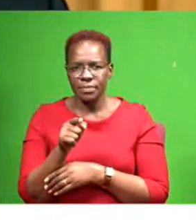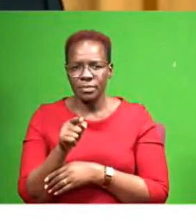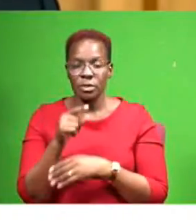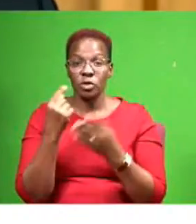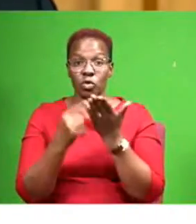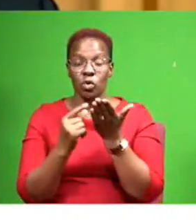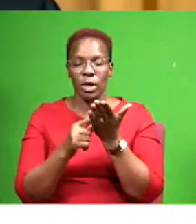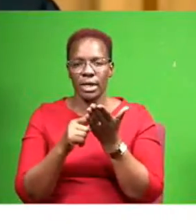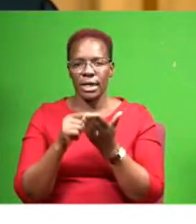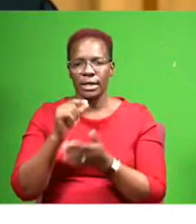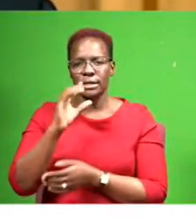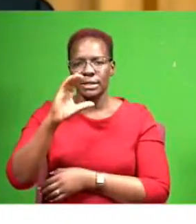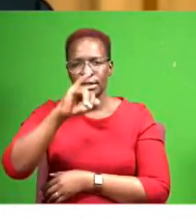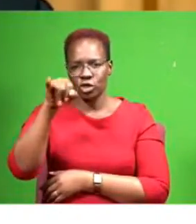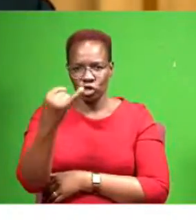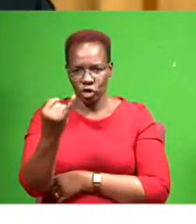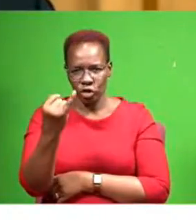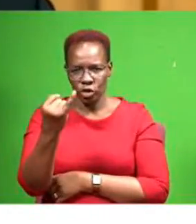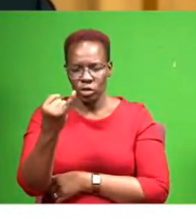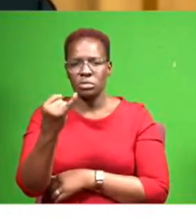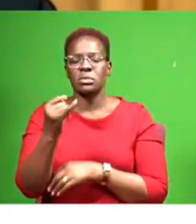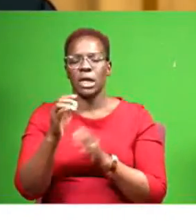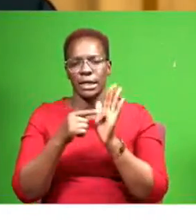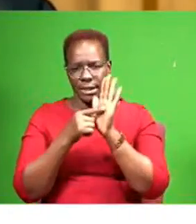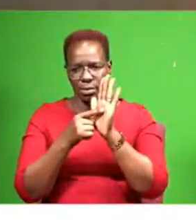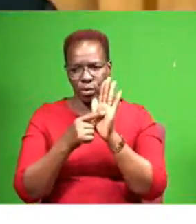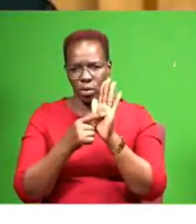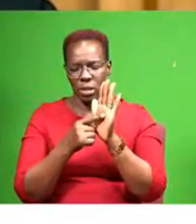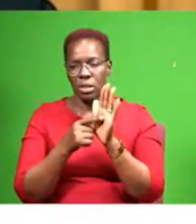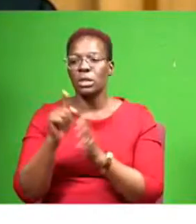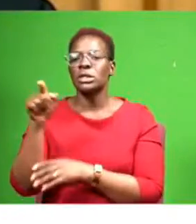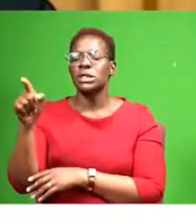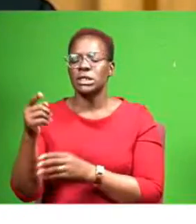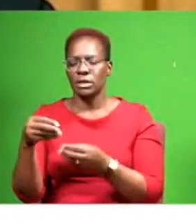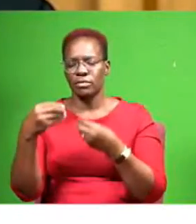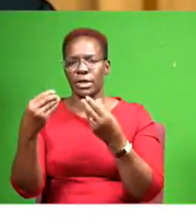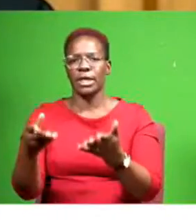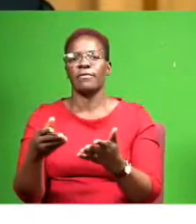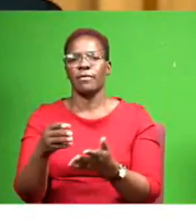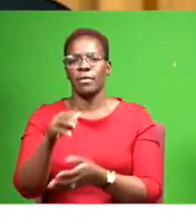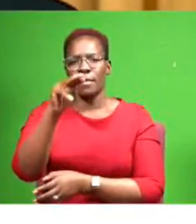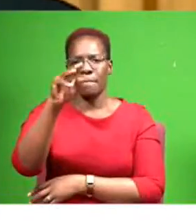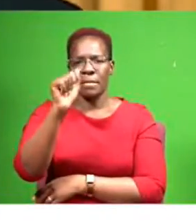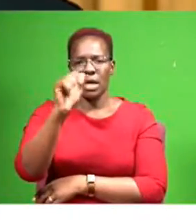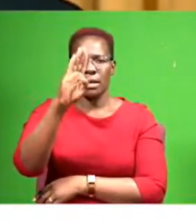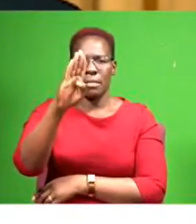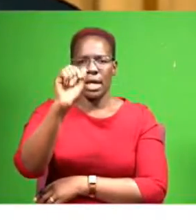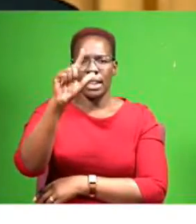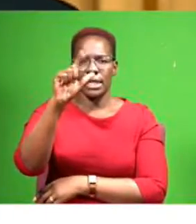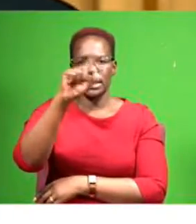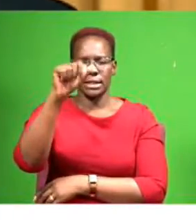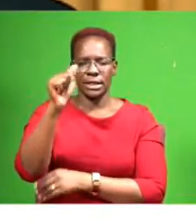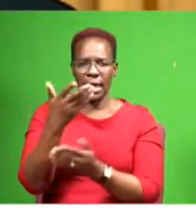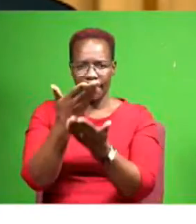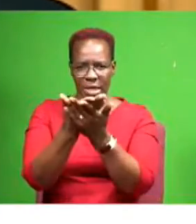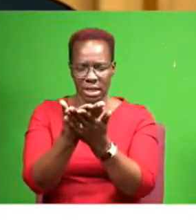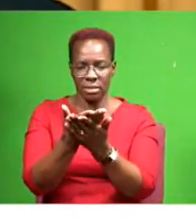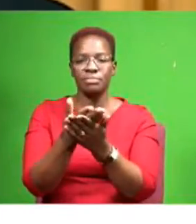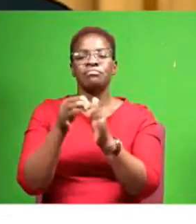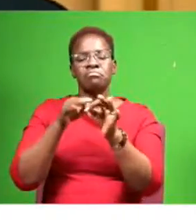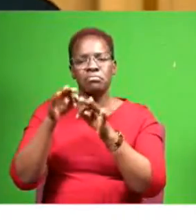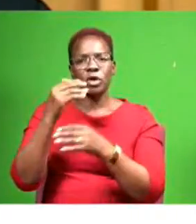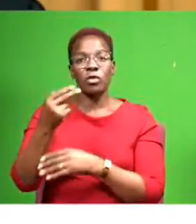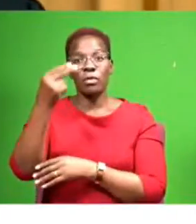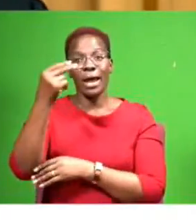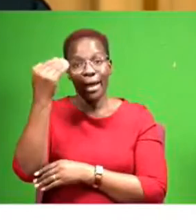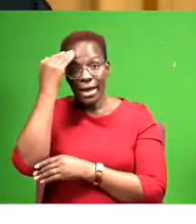Ugandan Chief Justice Katurebe's illustration, which he gave in the Bbi Appeal, the description of the High Court would